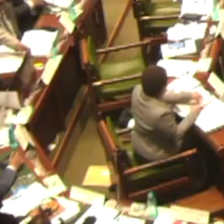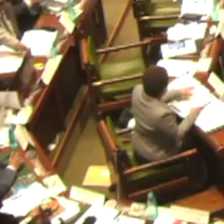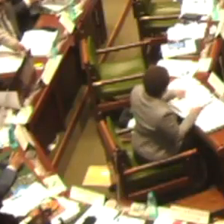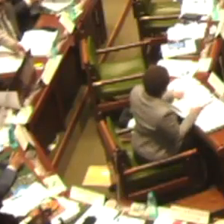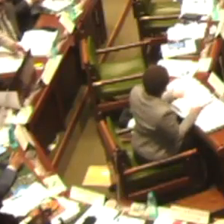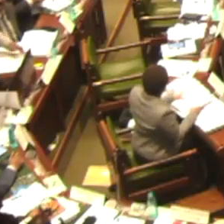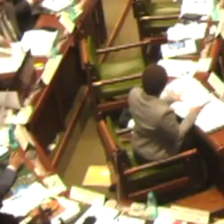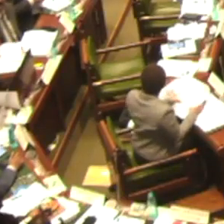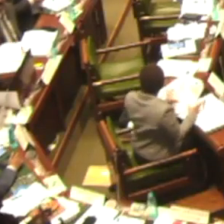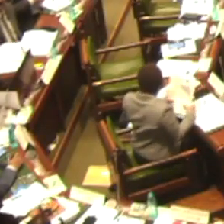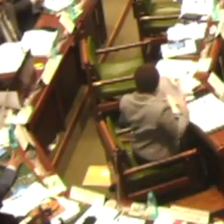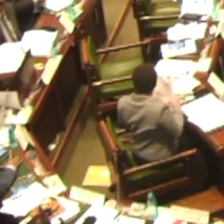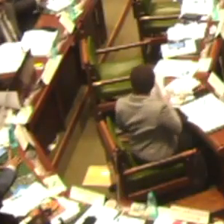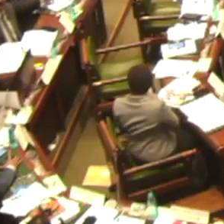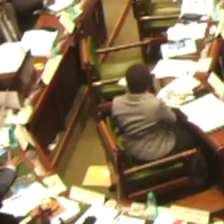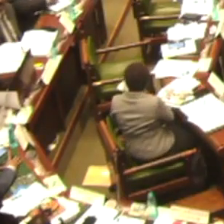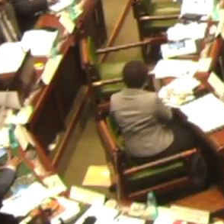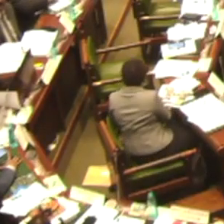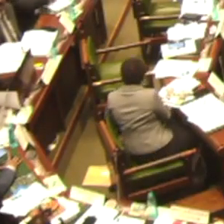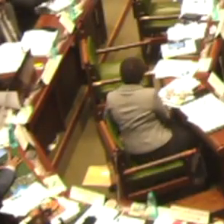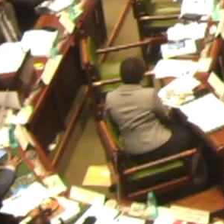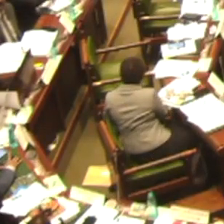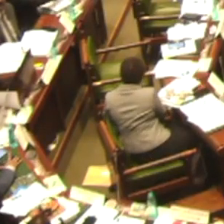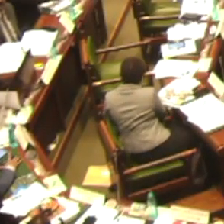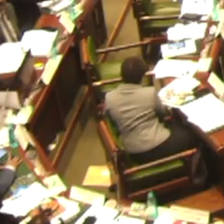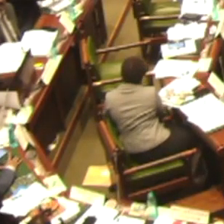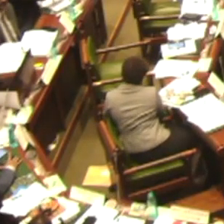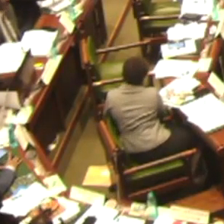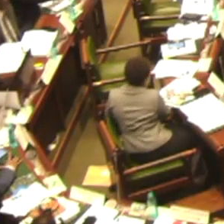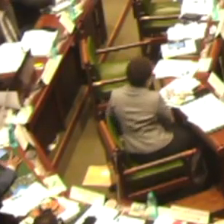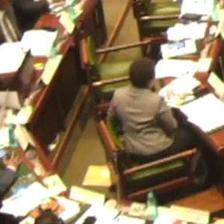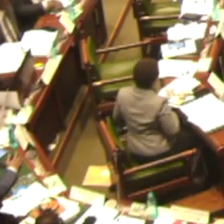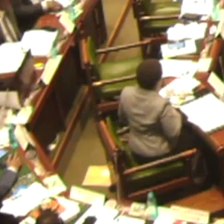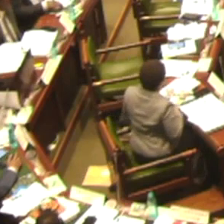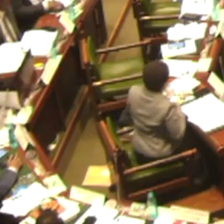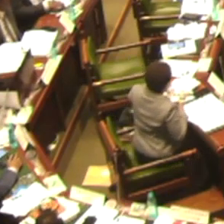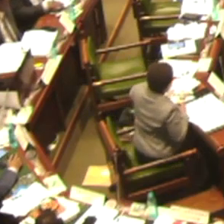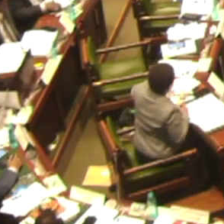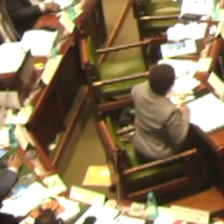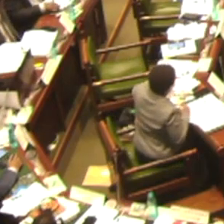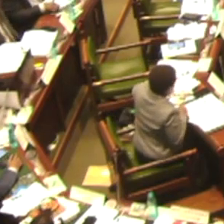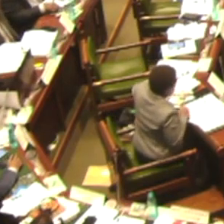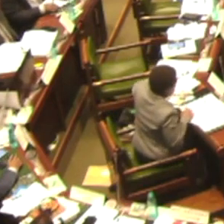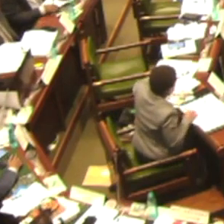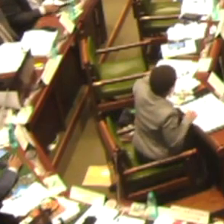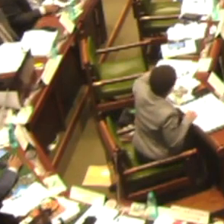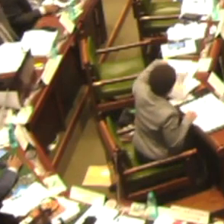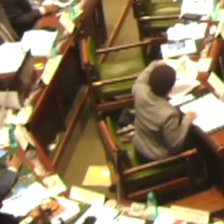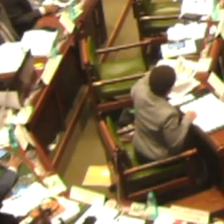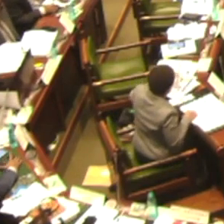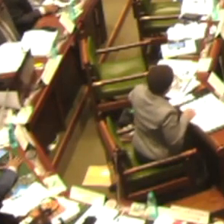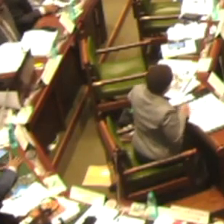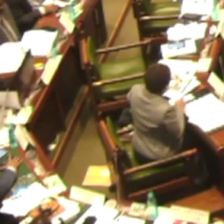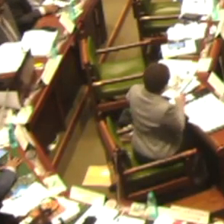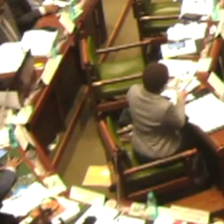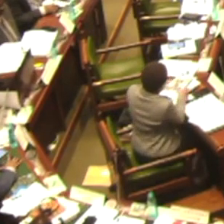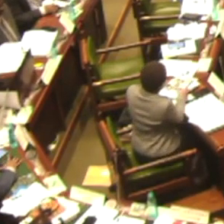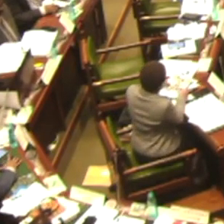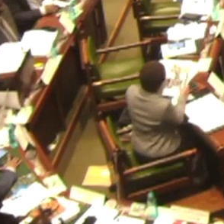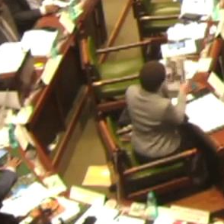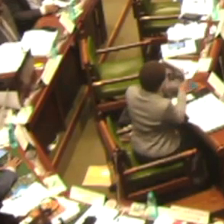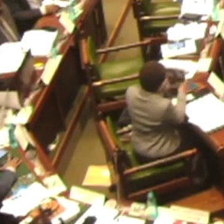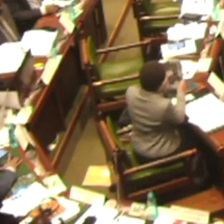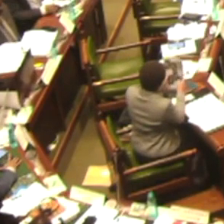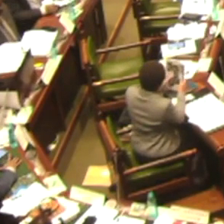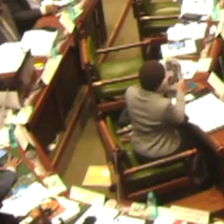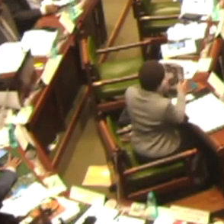Honourable Speaker, I rise to support and commend the 2019-2020 budget that was presented by the Minister for Economy